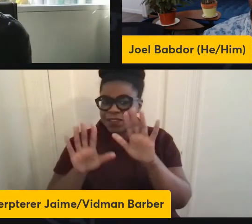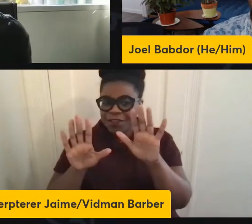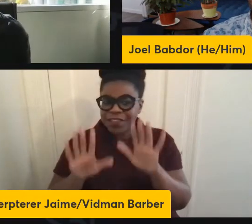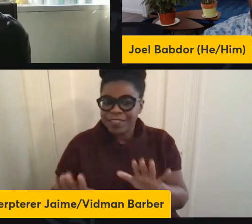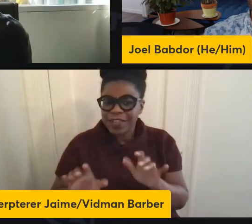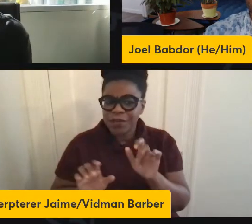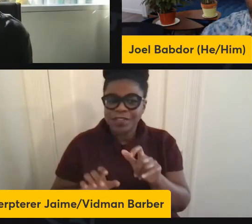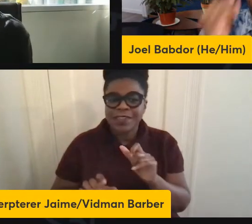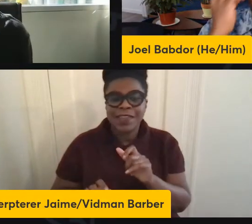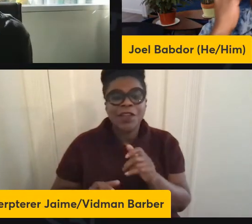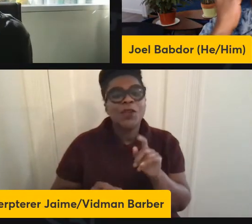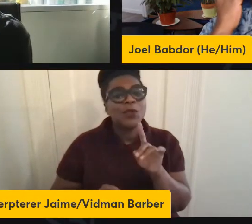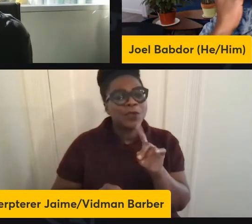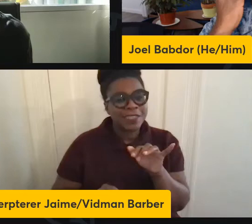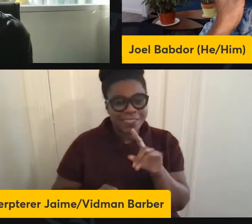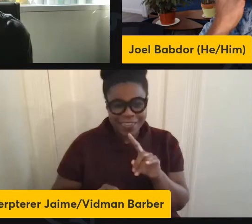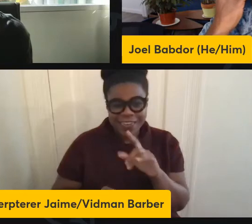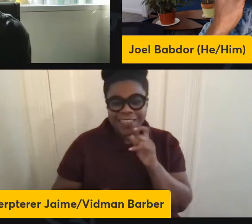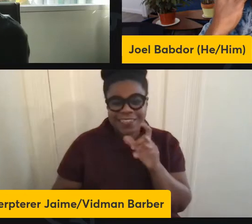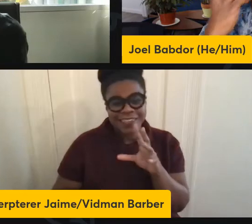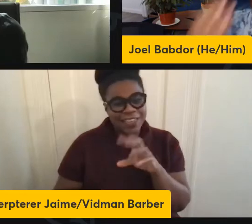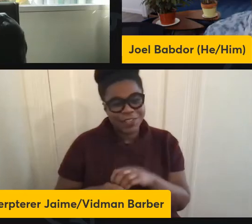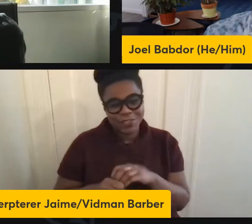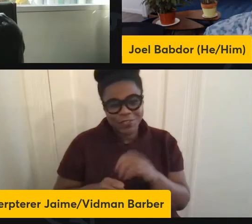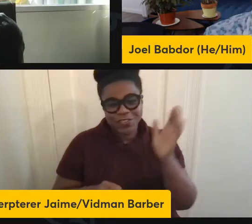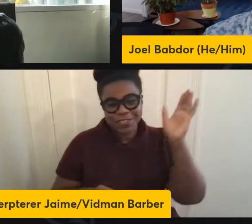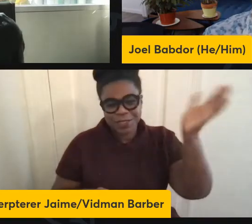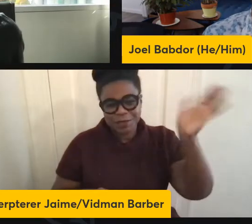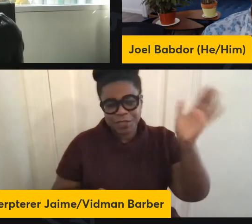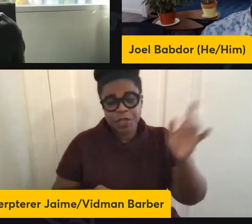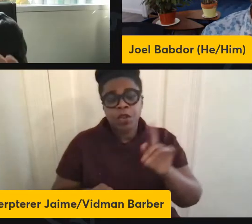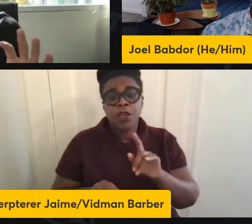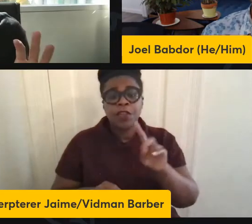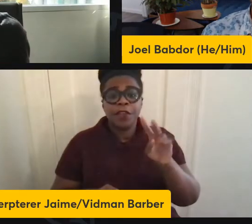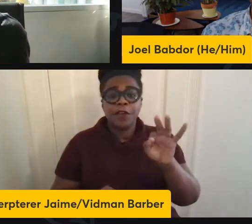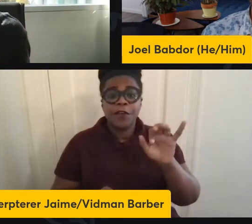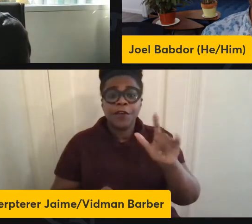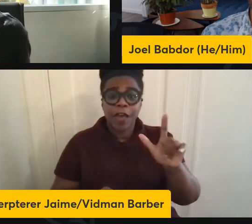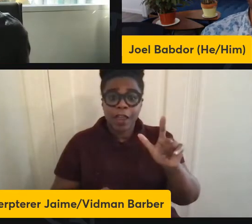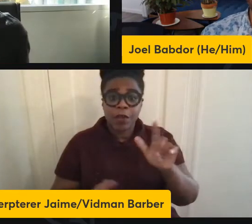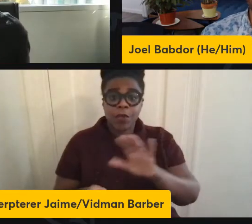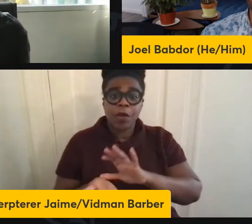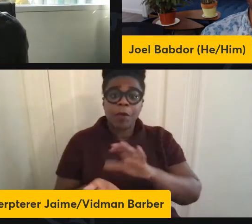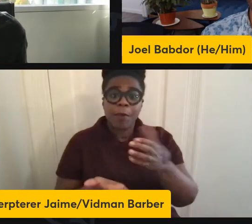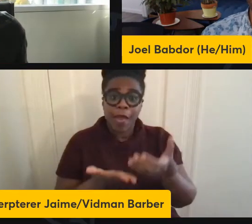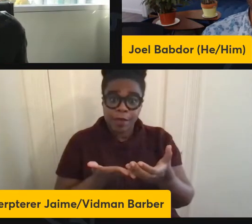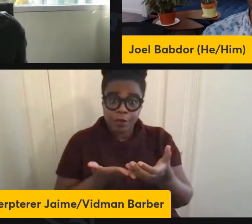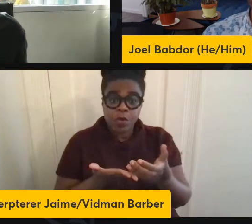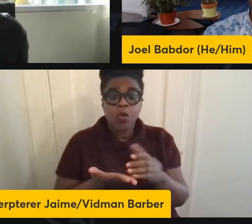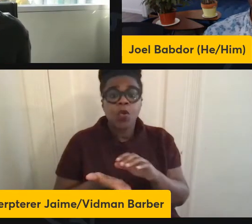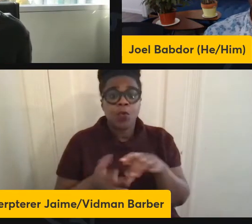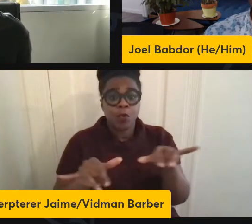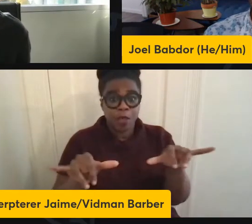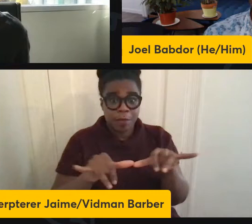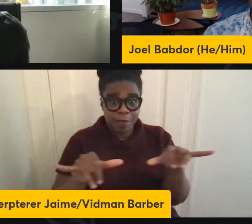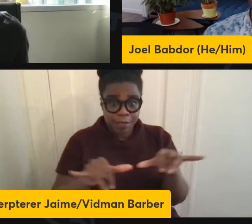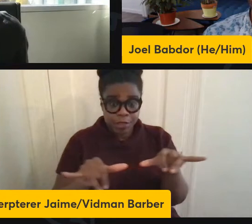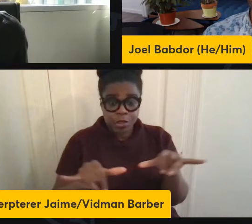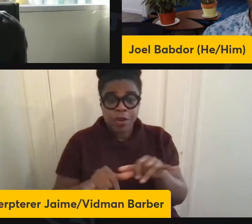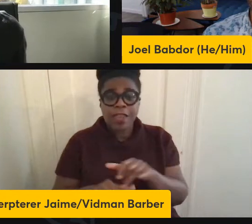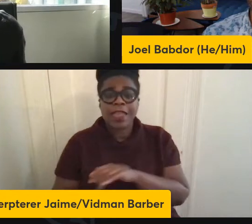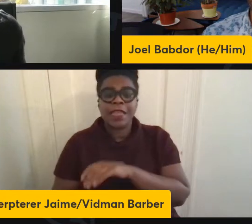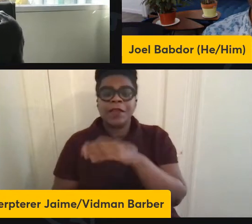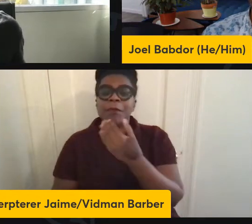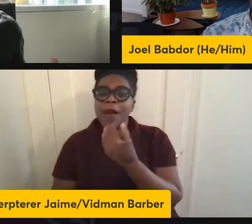did not include the data in the talk, but when we measure viral load and comparing our mild acute patients and our severe patients that are in